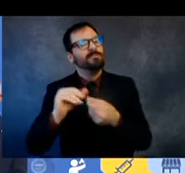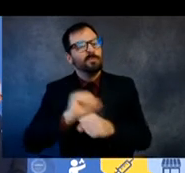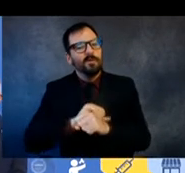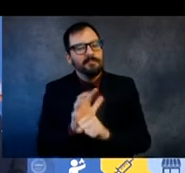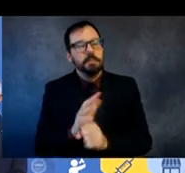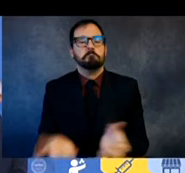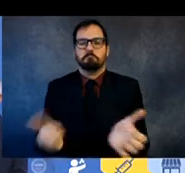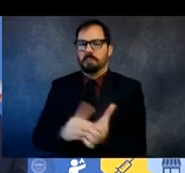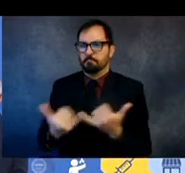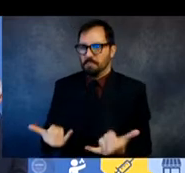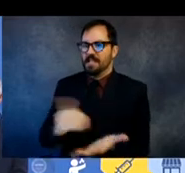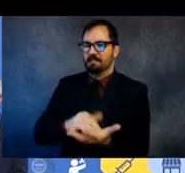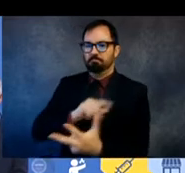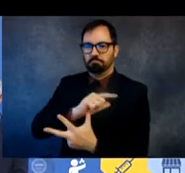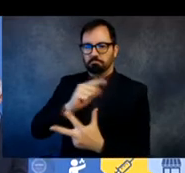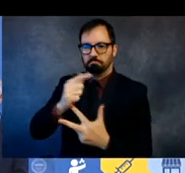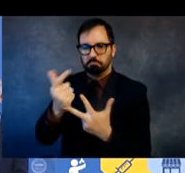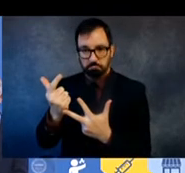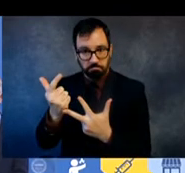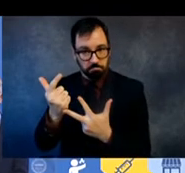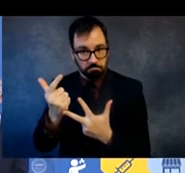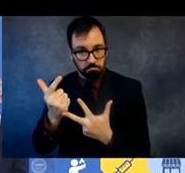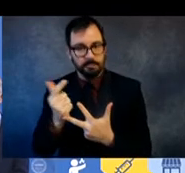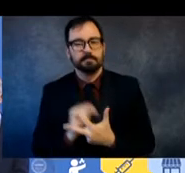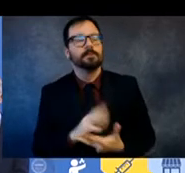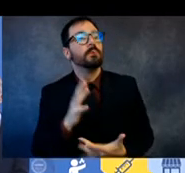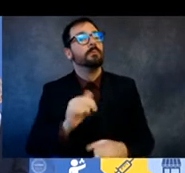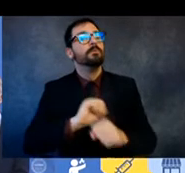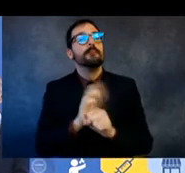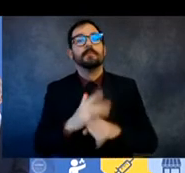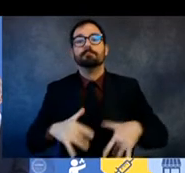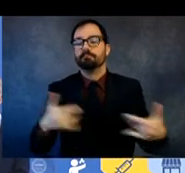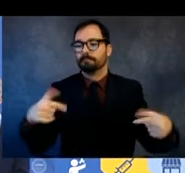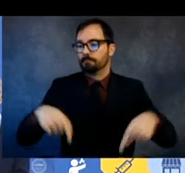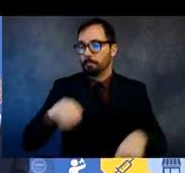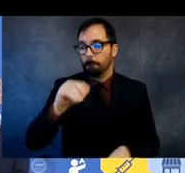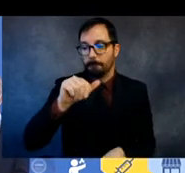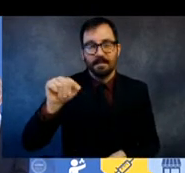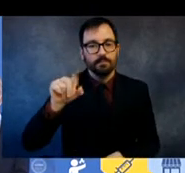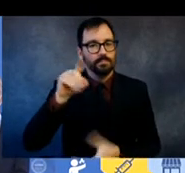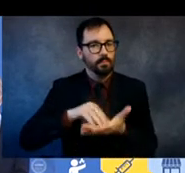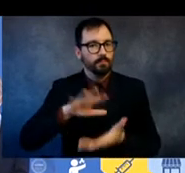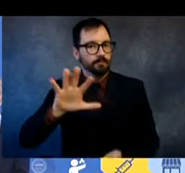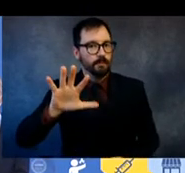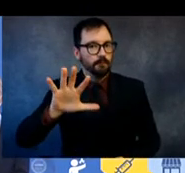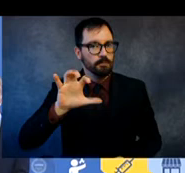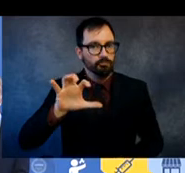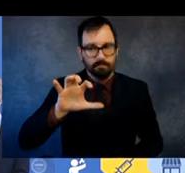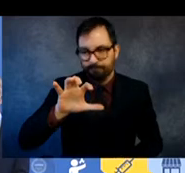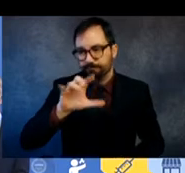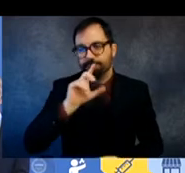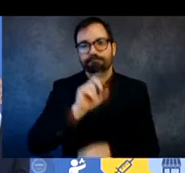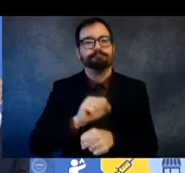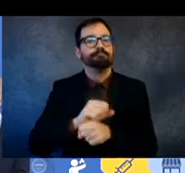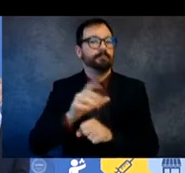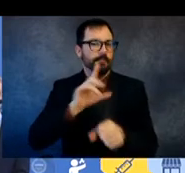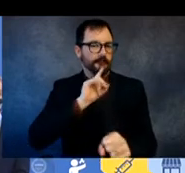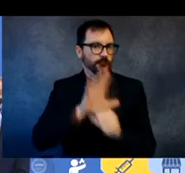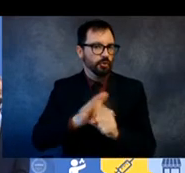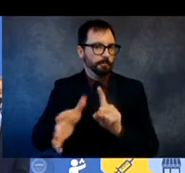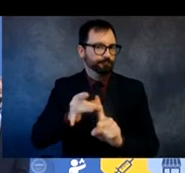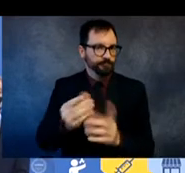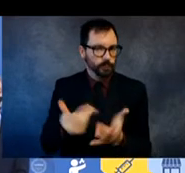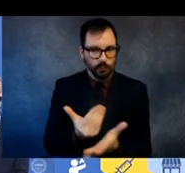speak on the any COVID updates that are going to happen. So we'll start with COVID. The latest state numbers, these